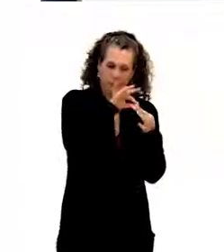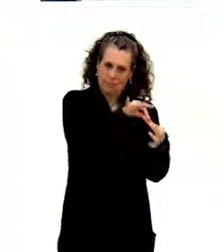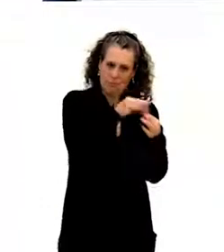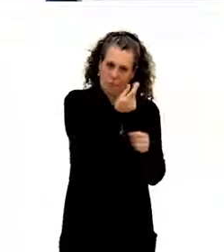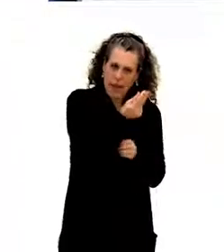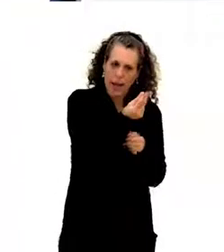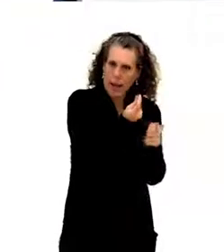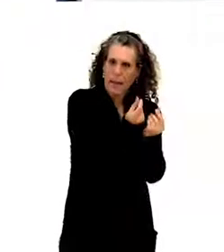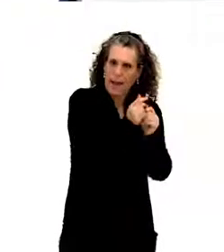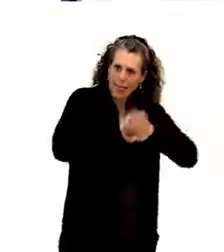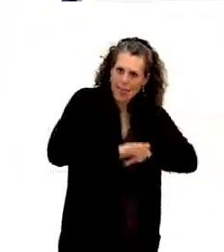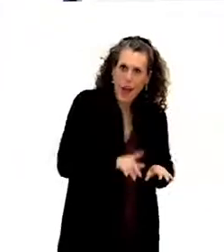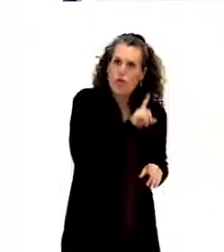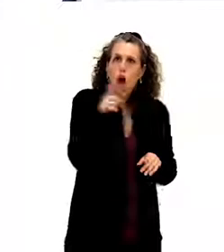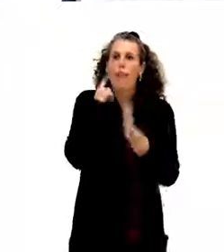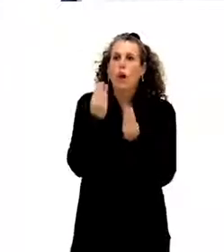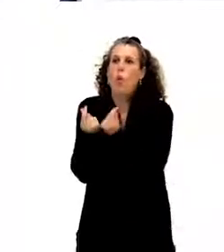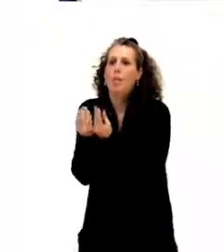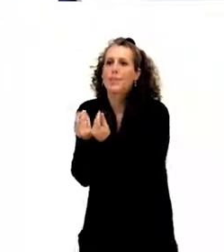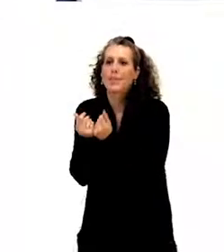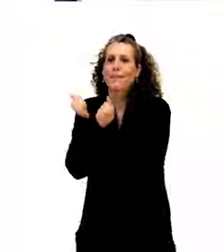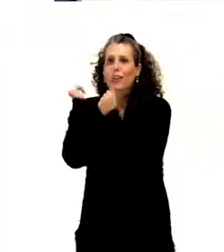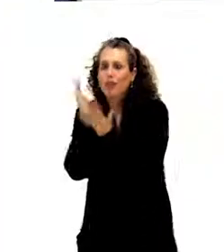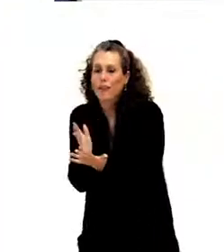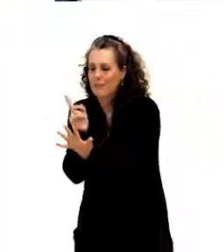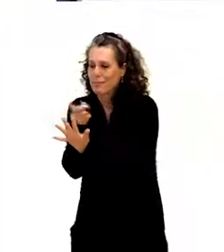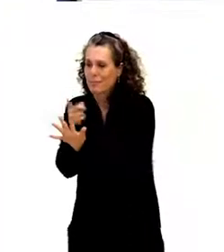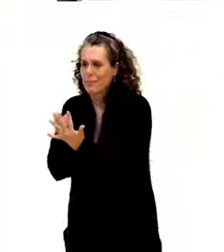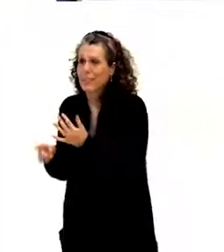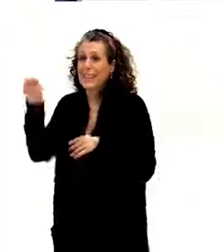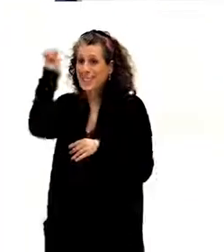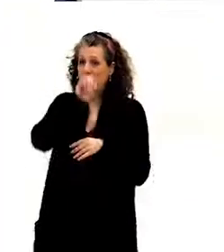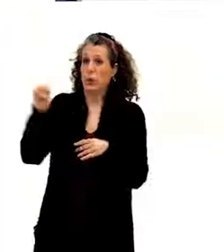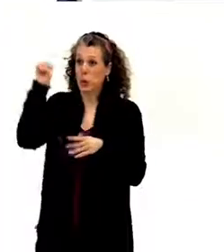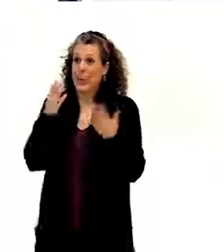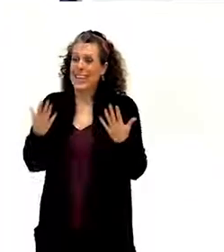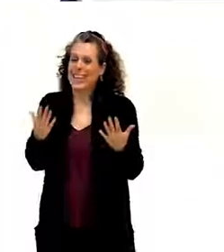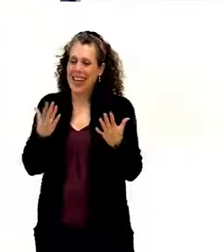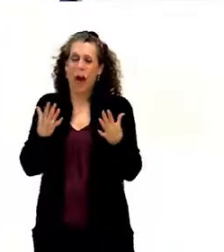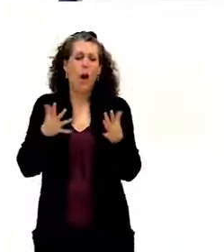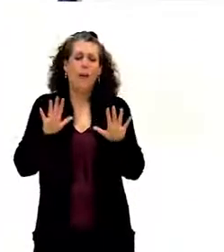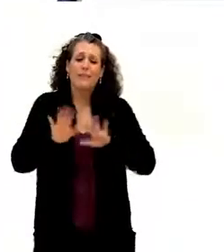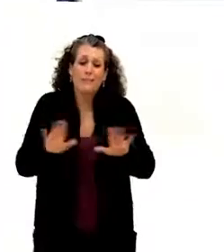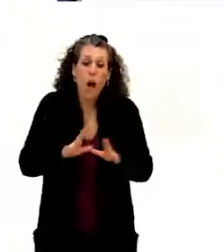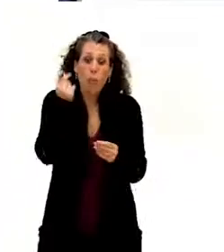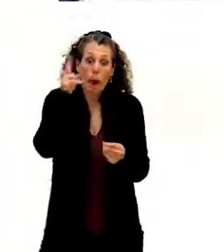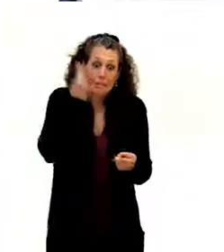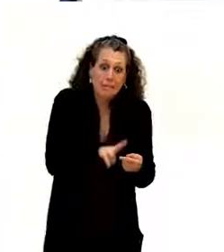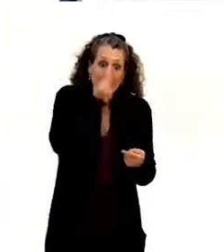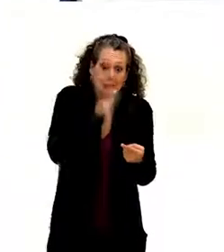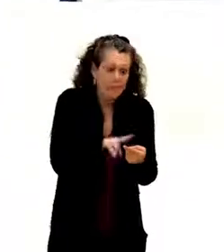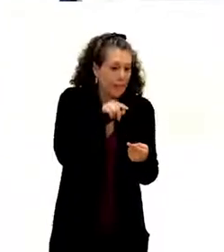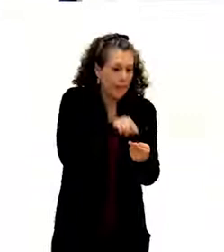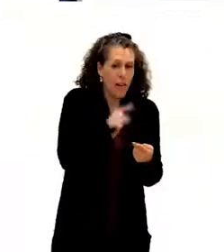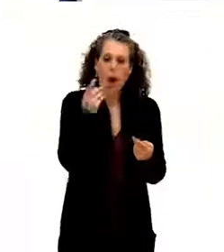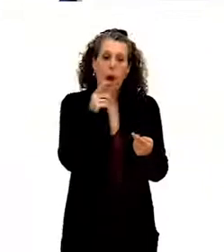The European Commission is trying hard, credit to them, to emphasize a